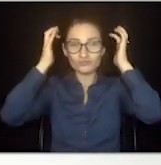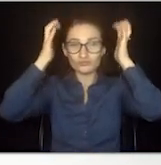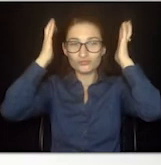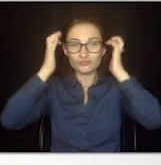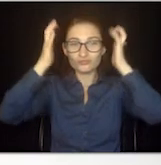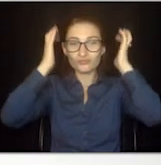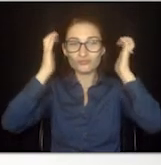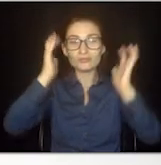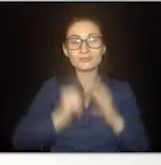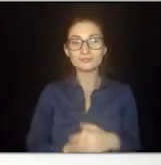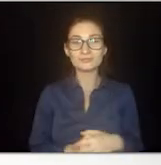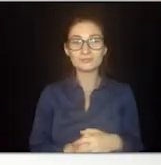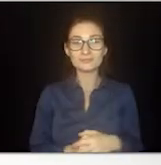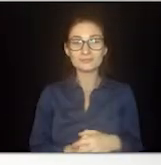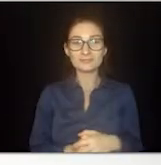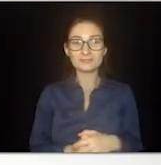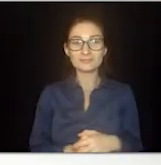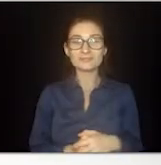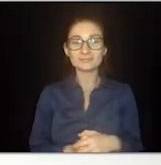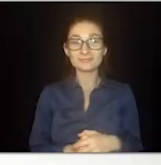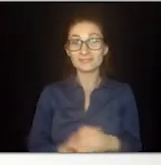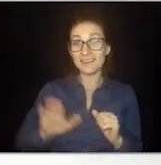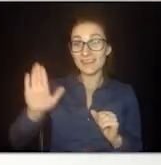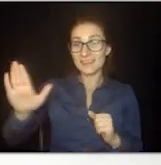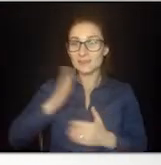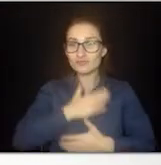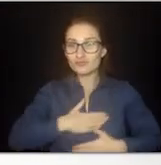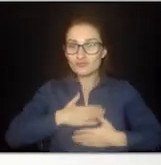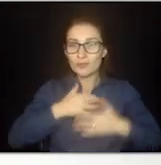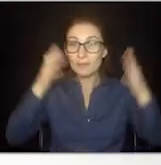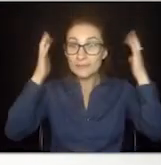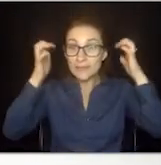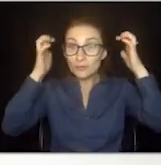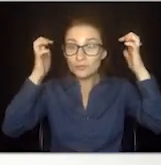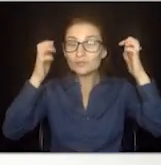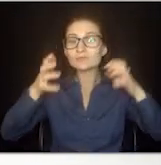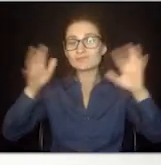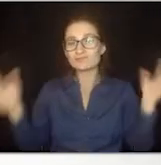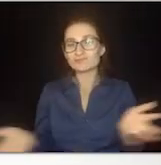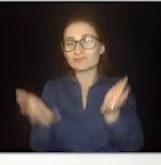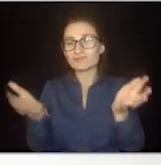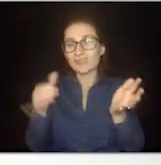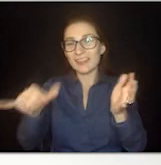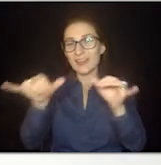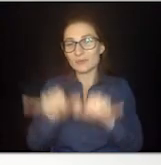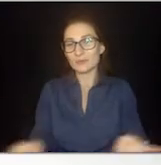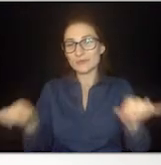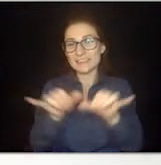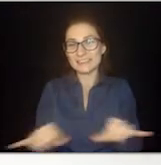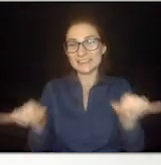into his hair. Freddie's love of massage is the motivation for this routine.